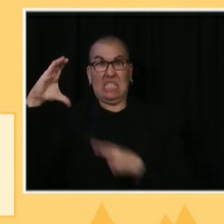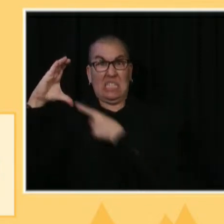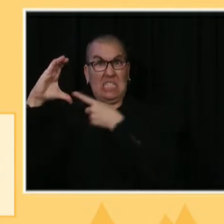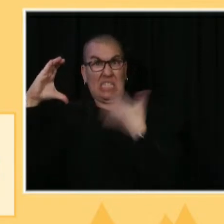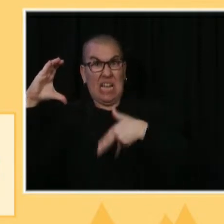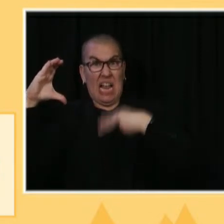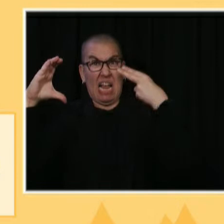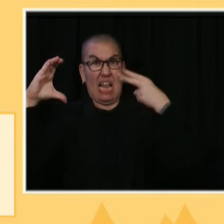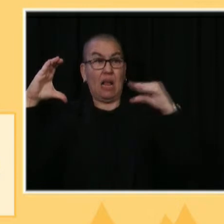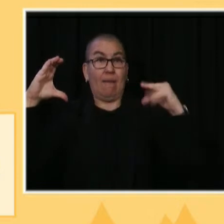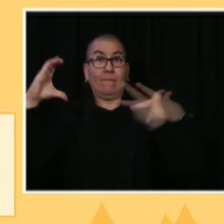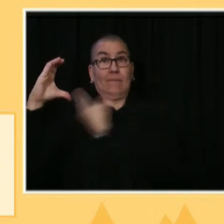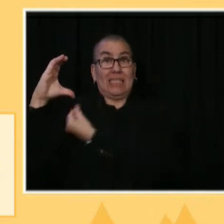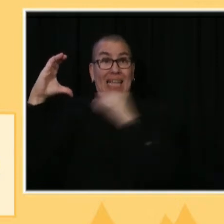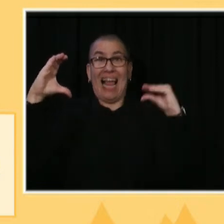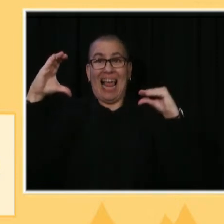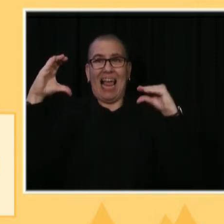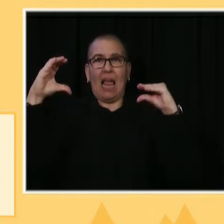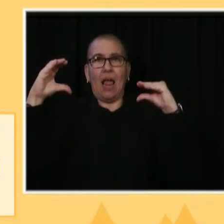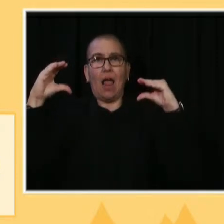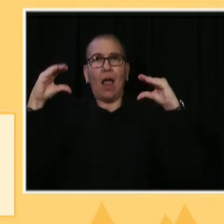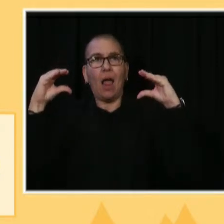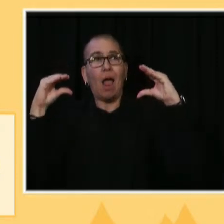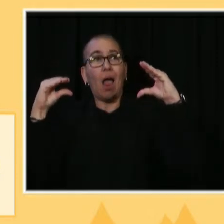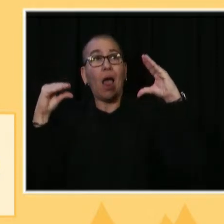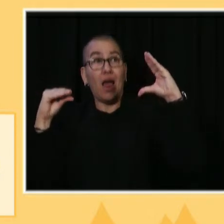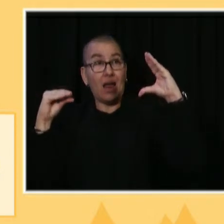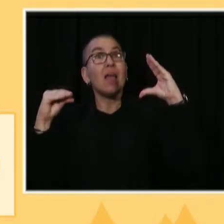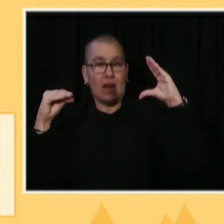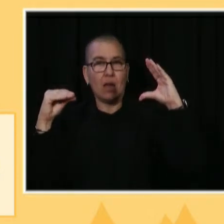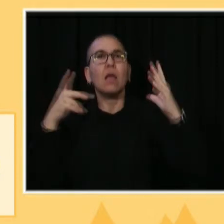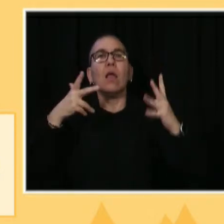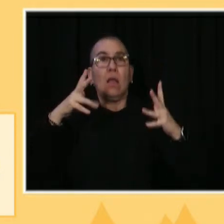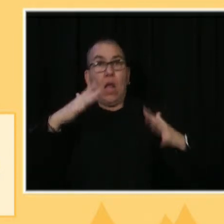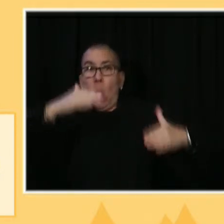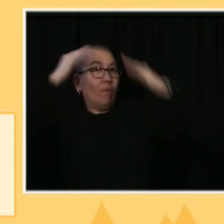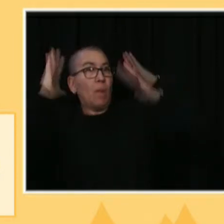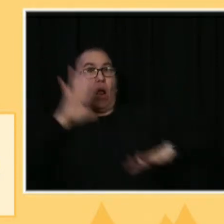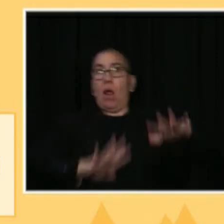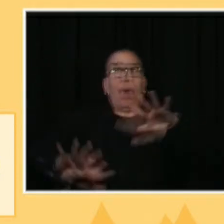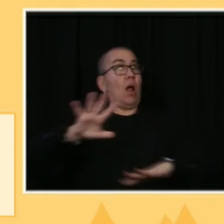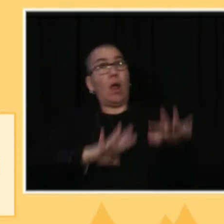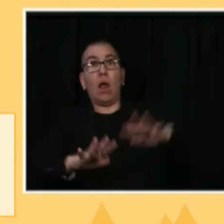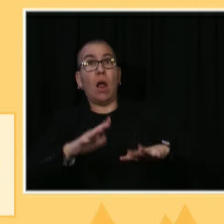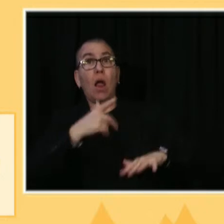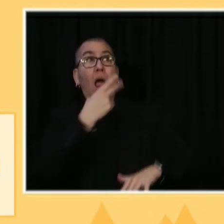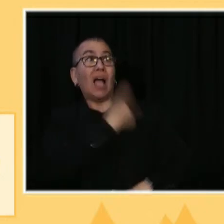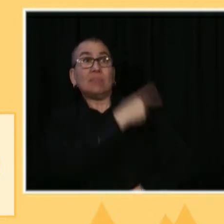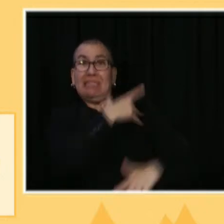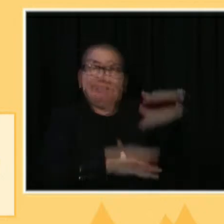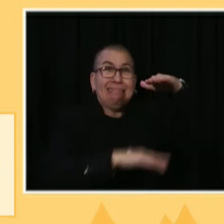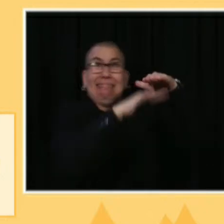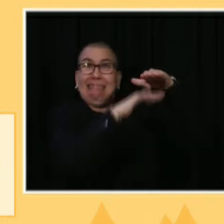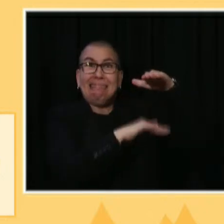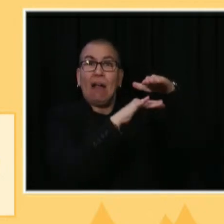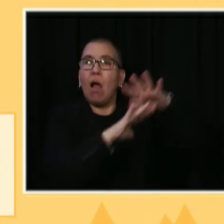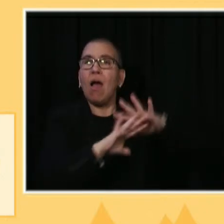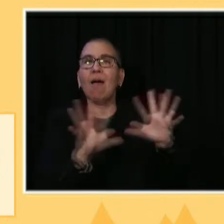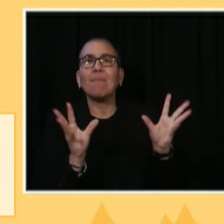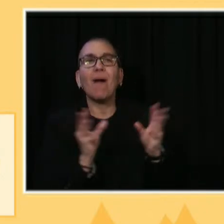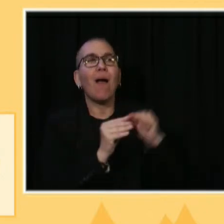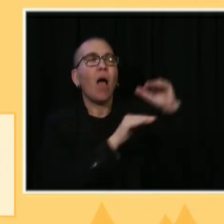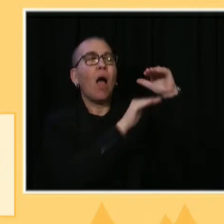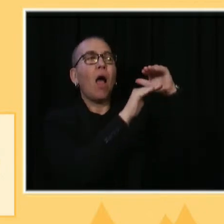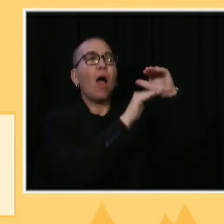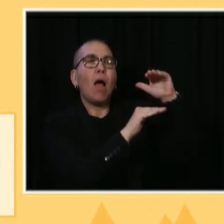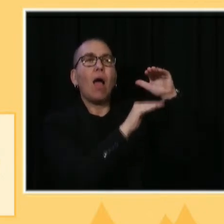be done. And we stopped that overwhelming surge that was coming because we were far enough along when it came because